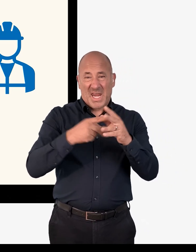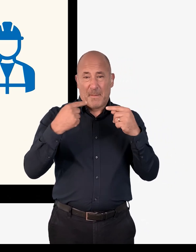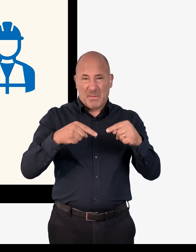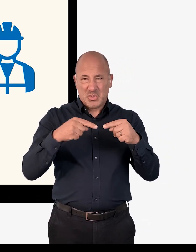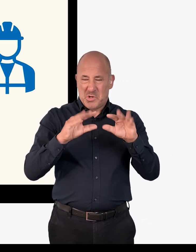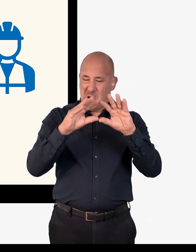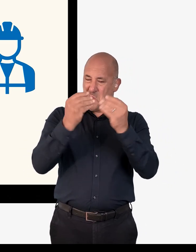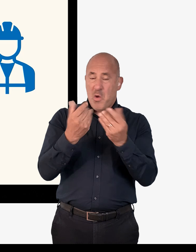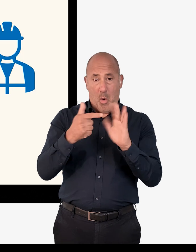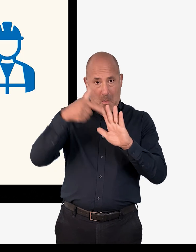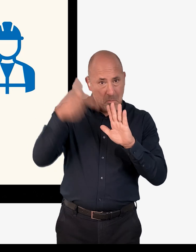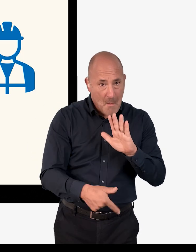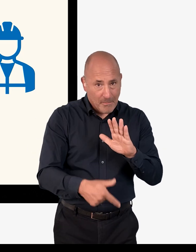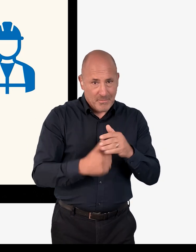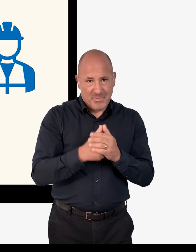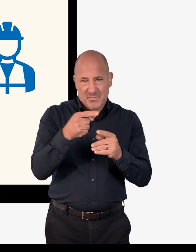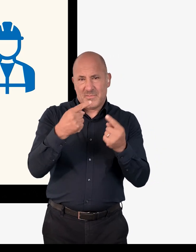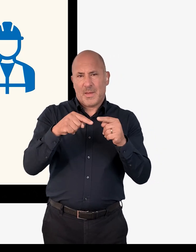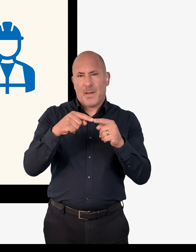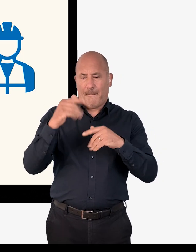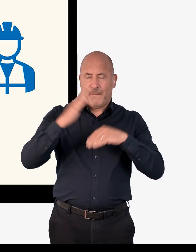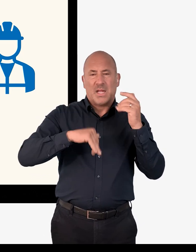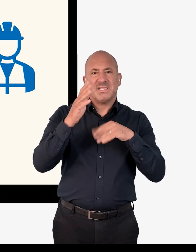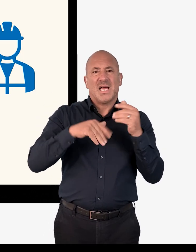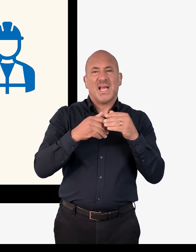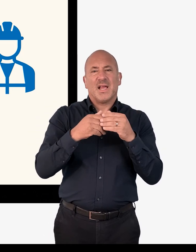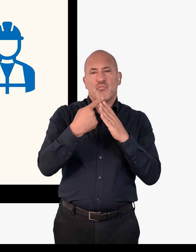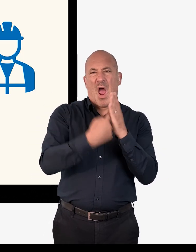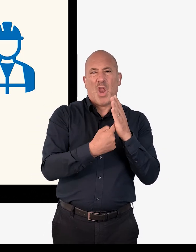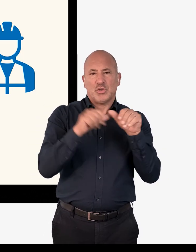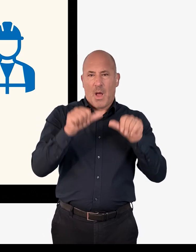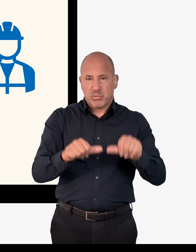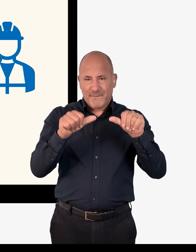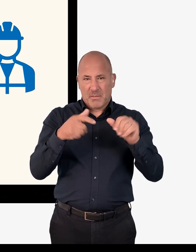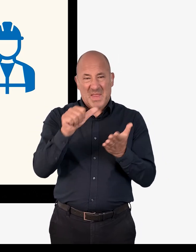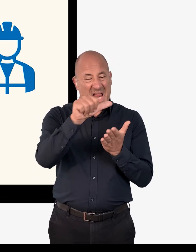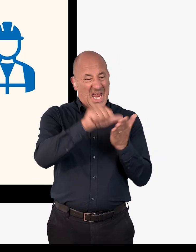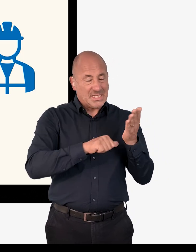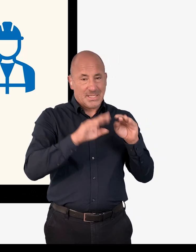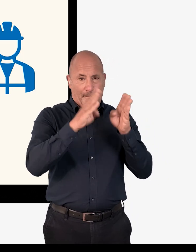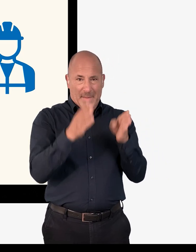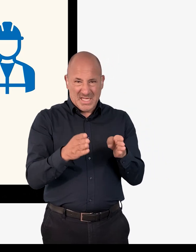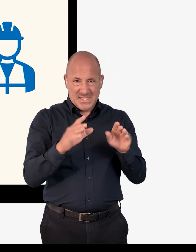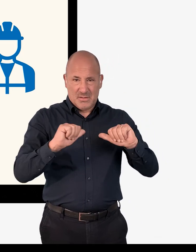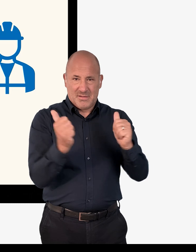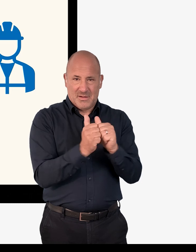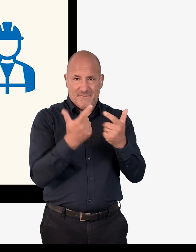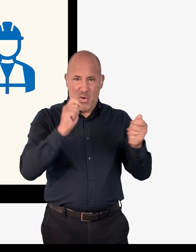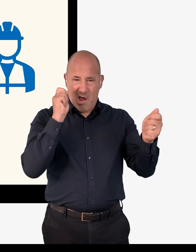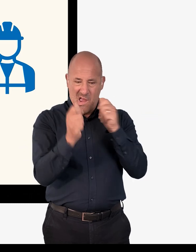are planning permission, outline or full, building regulations